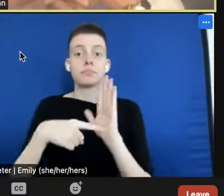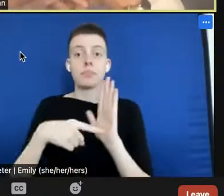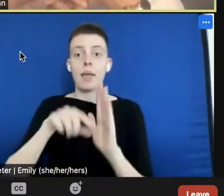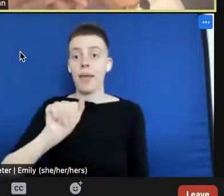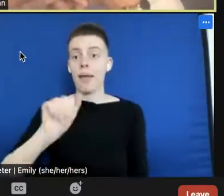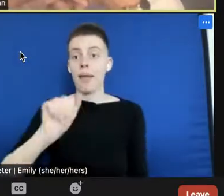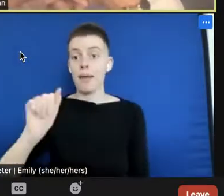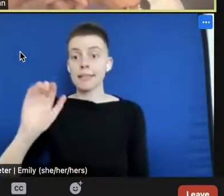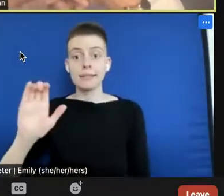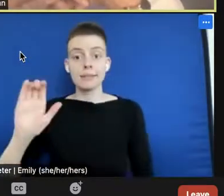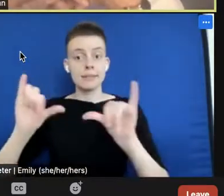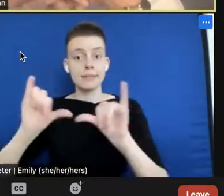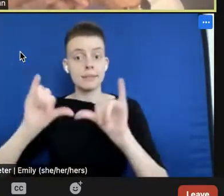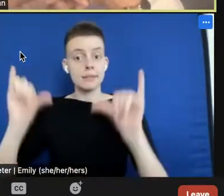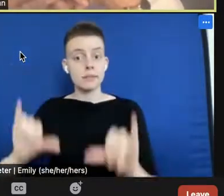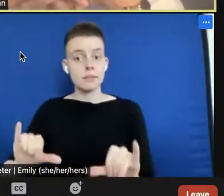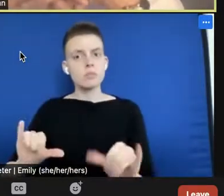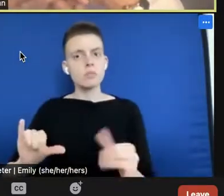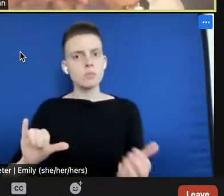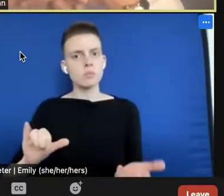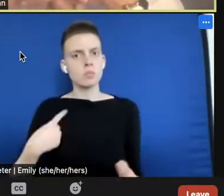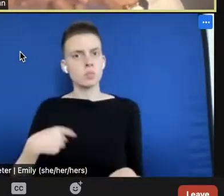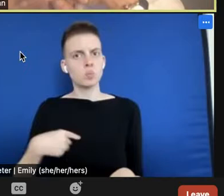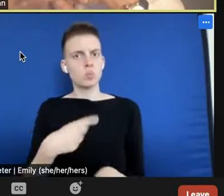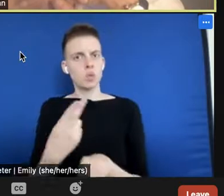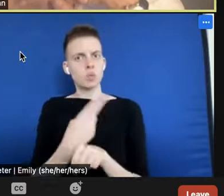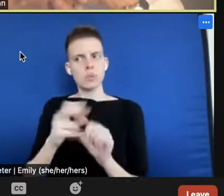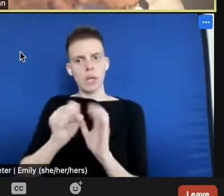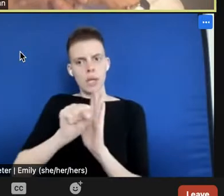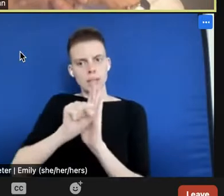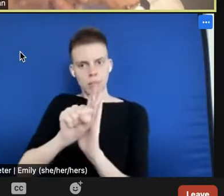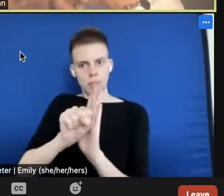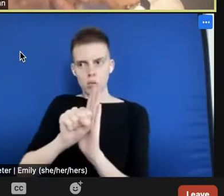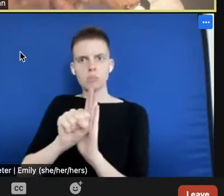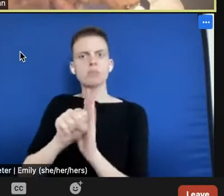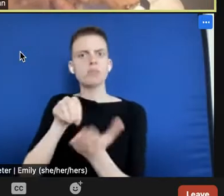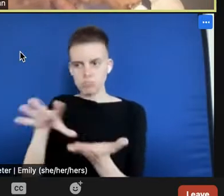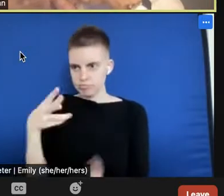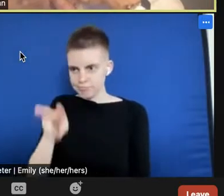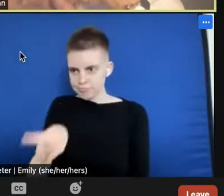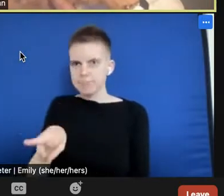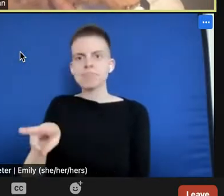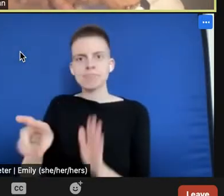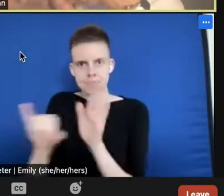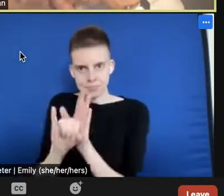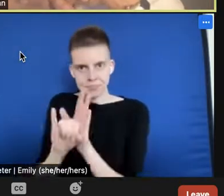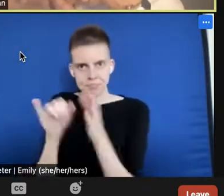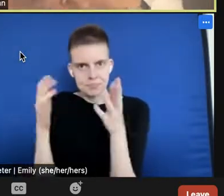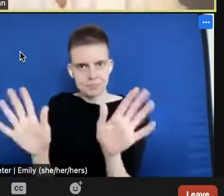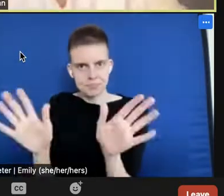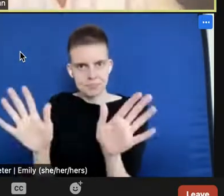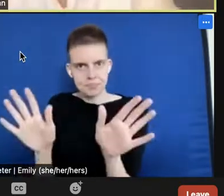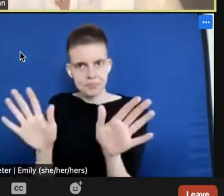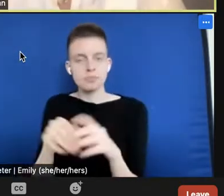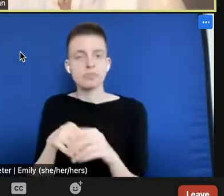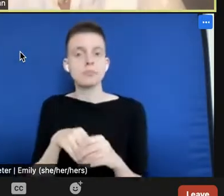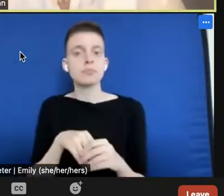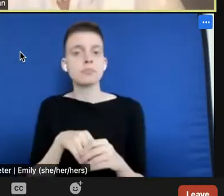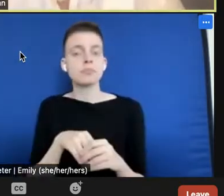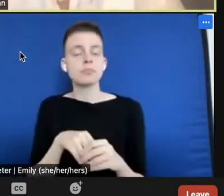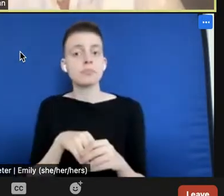we're using it as a symbol that can be recognized. But it also turns